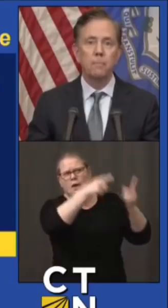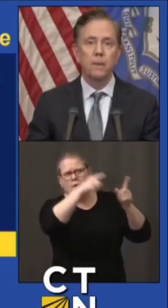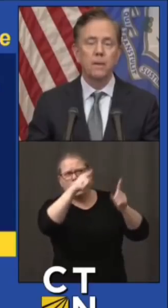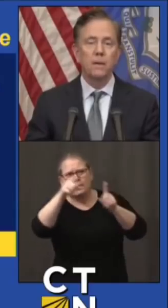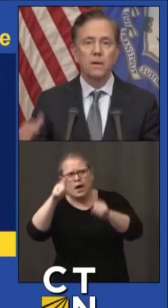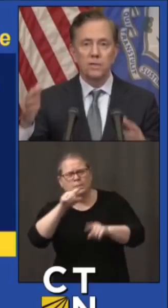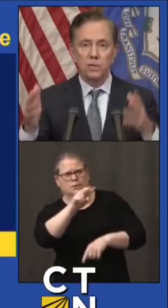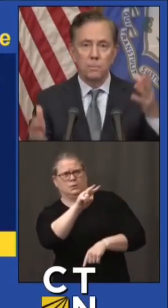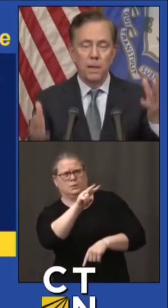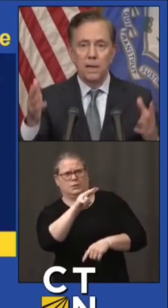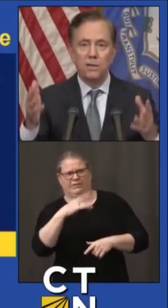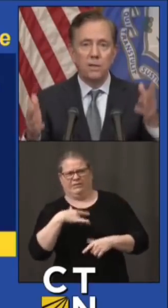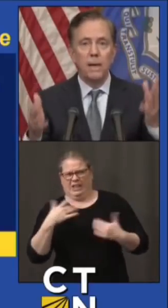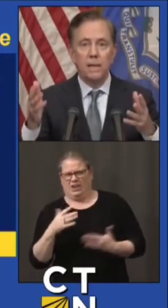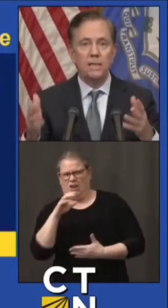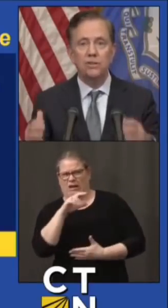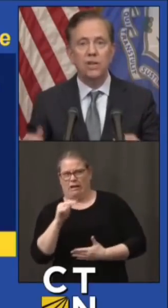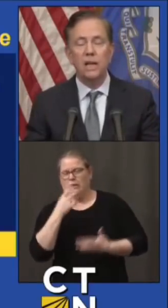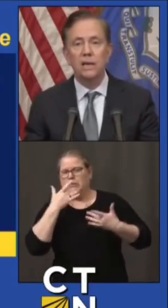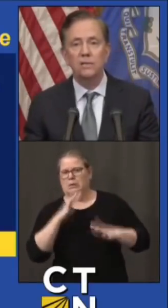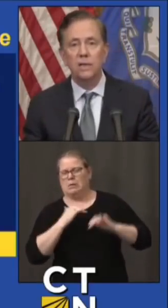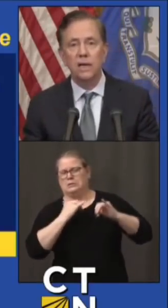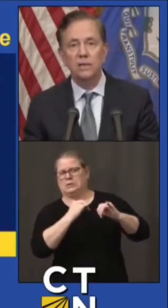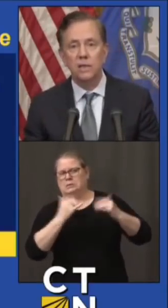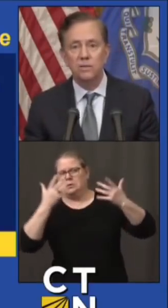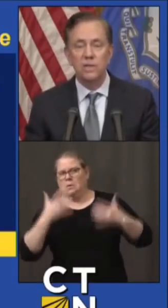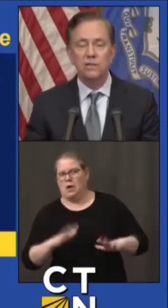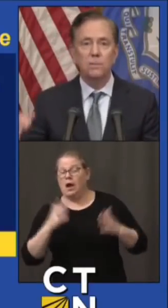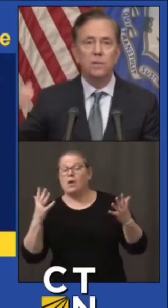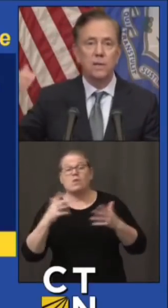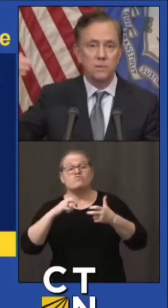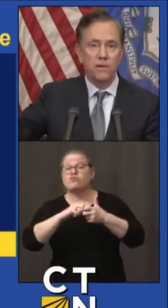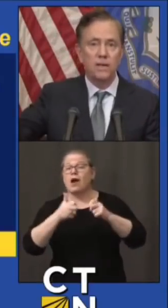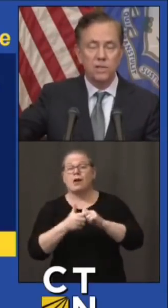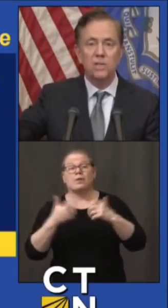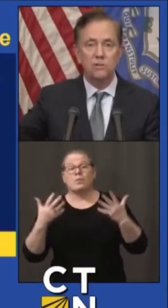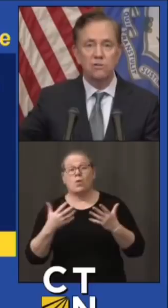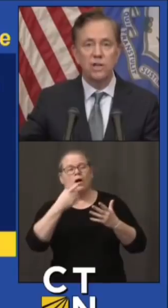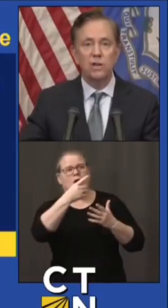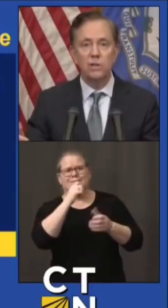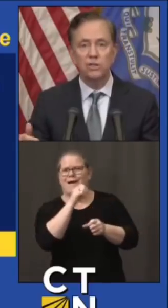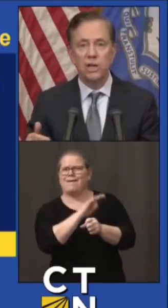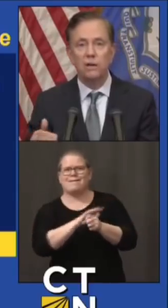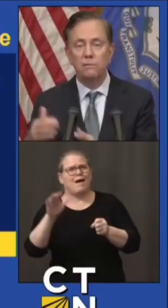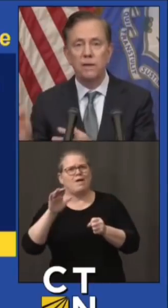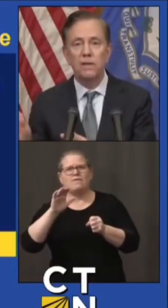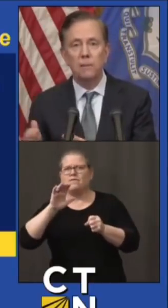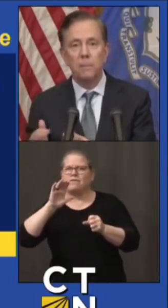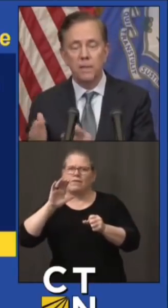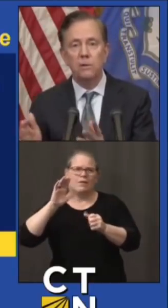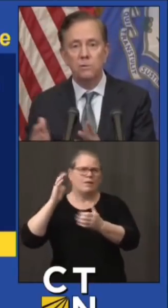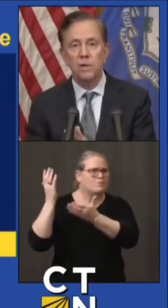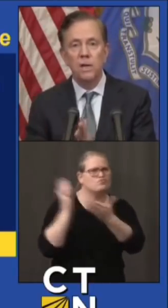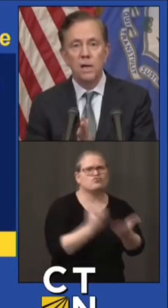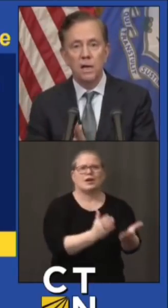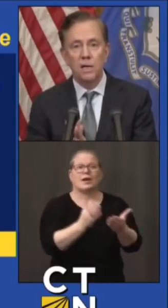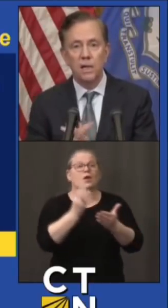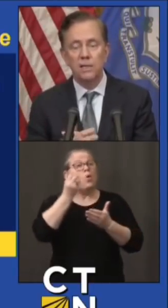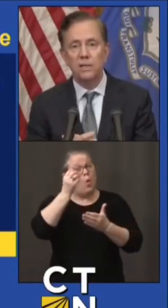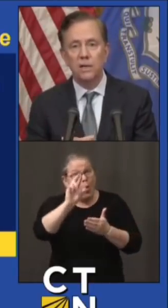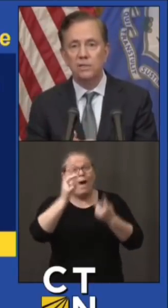a supply and demand disconnect. And you see sometimes the vaccines are sitting on the shelf and not being used